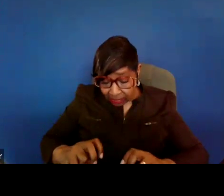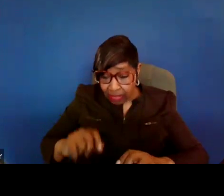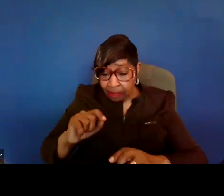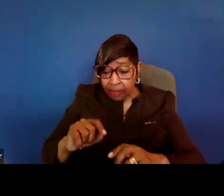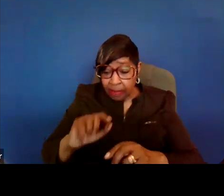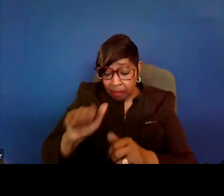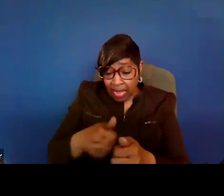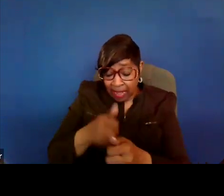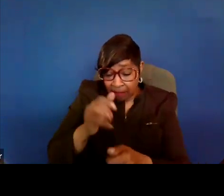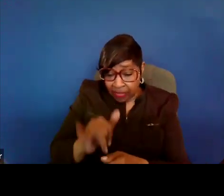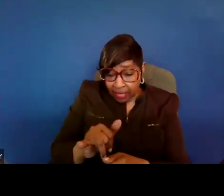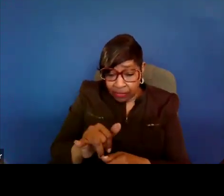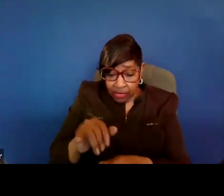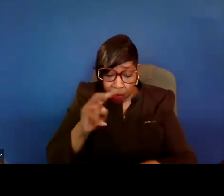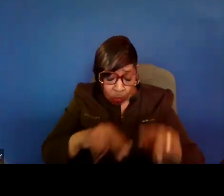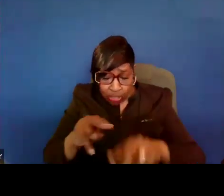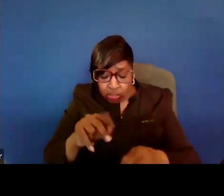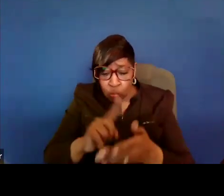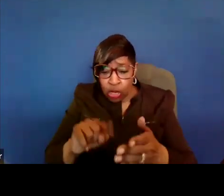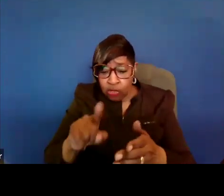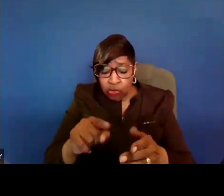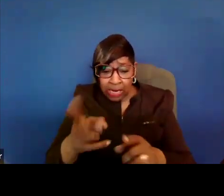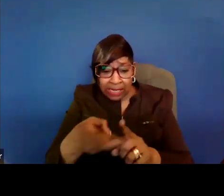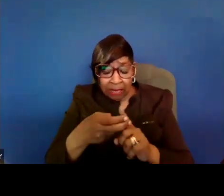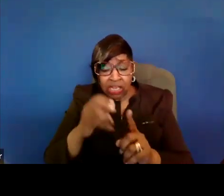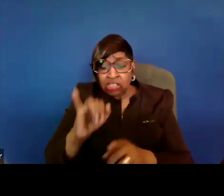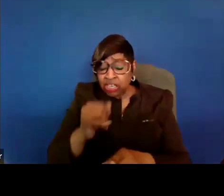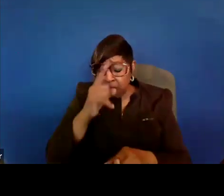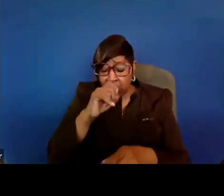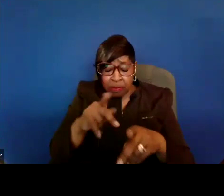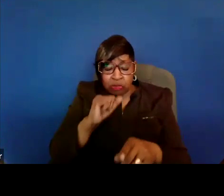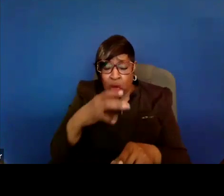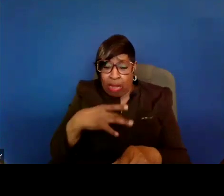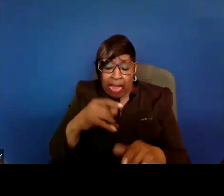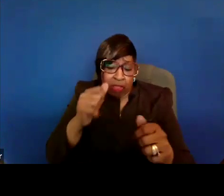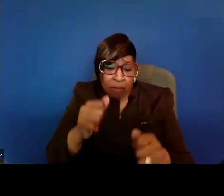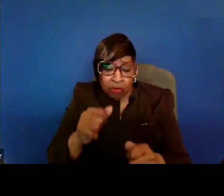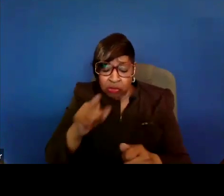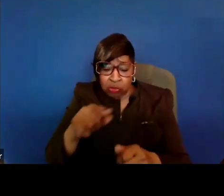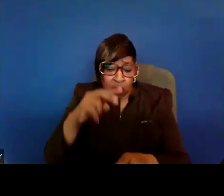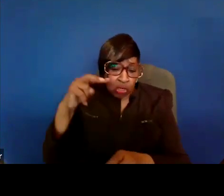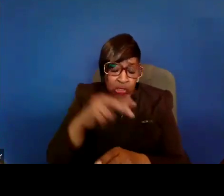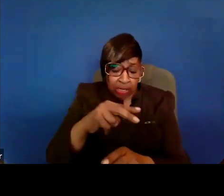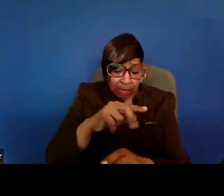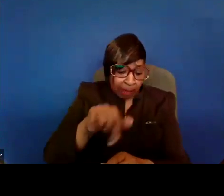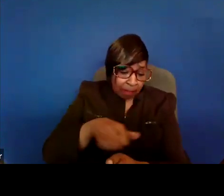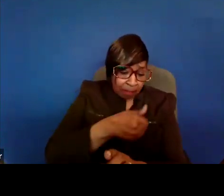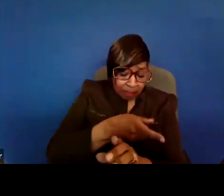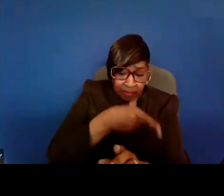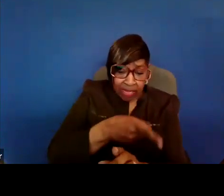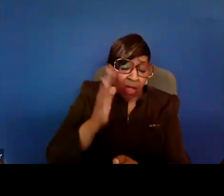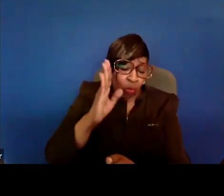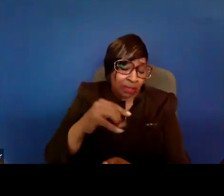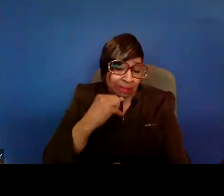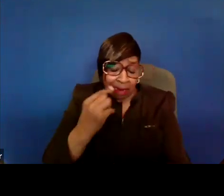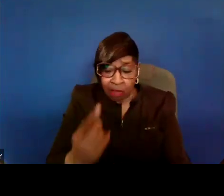kind of watching what you're capturing. Just because people don't like that post, if you look in the back of that, that you put, it's going to tell you that